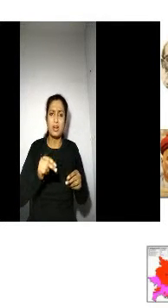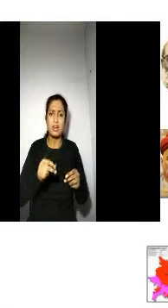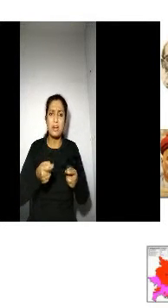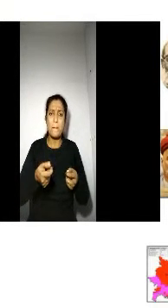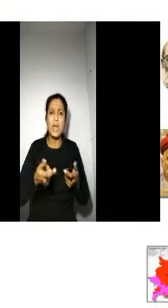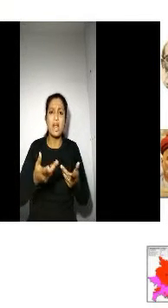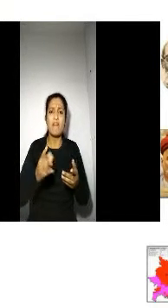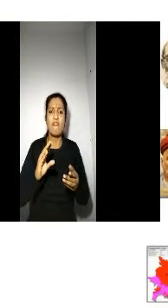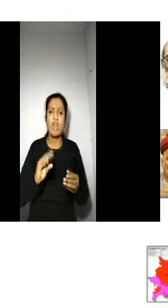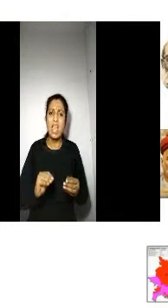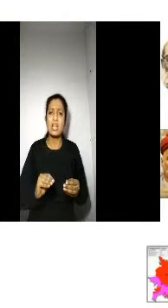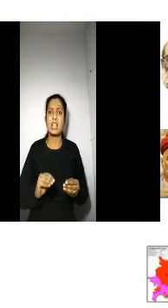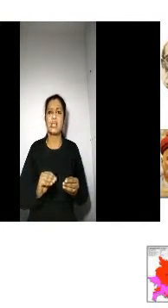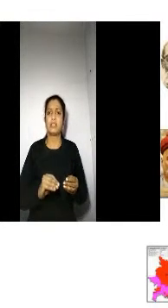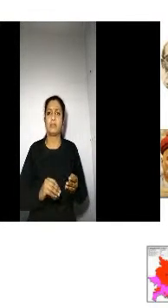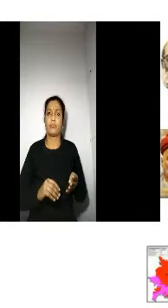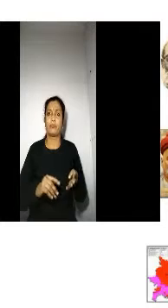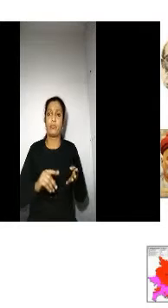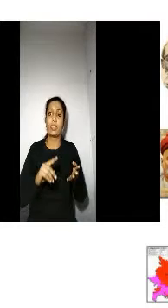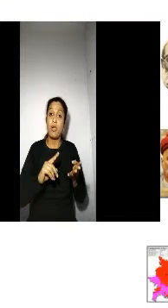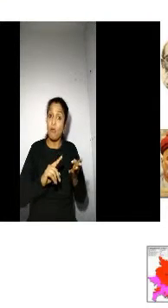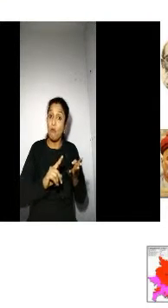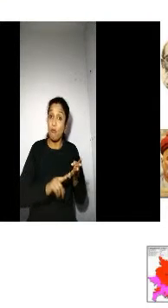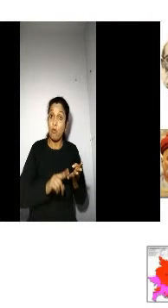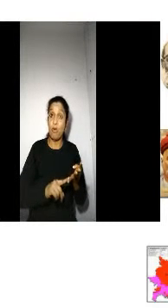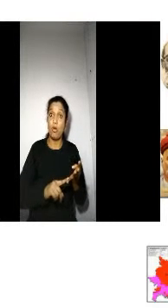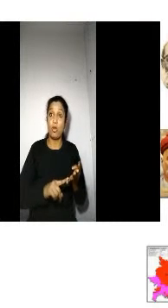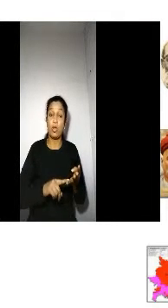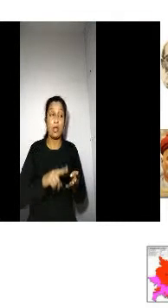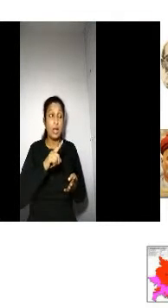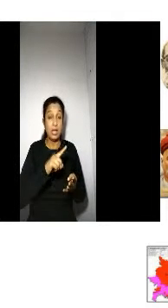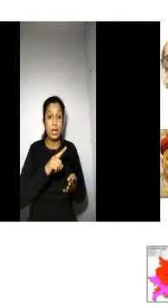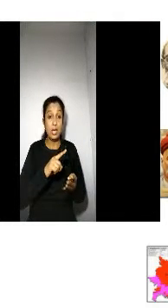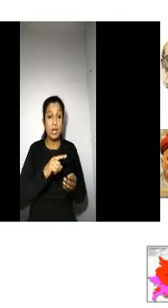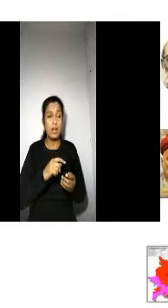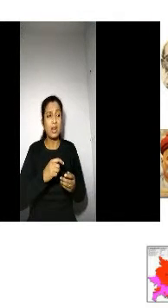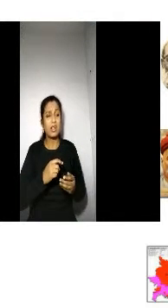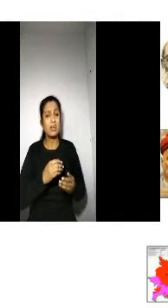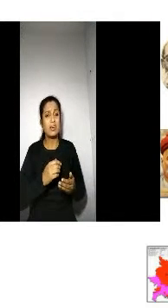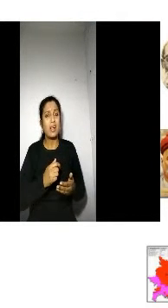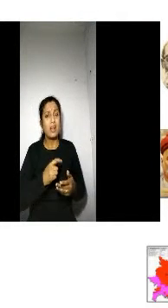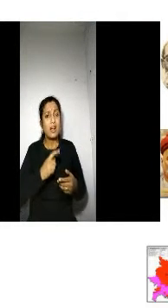Requested to develop Indian